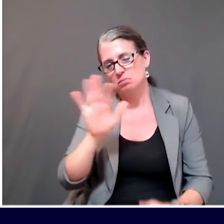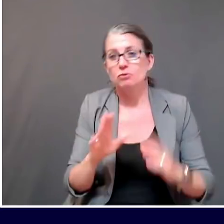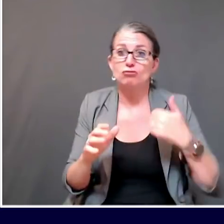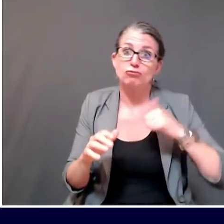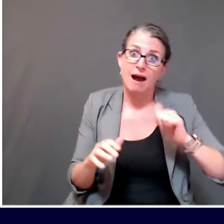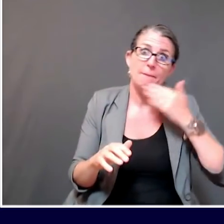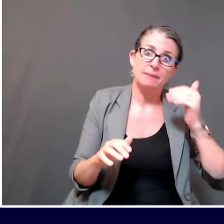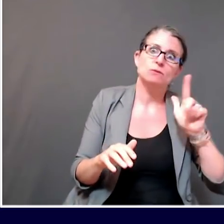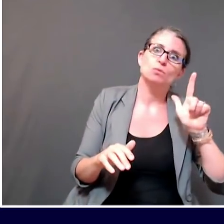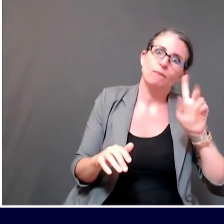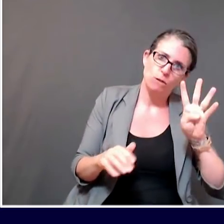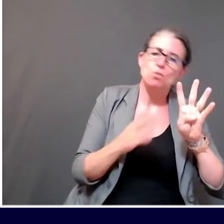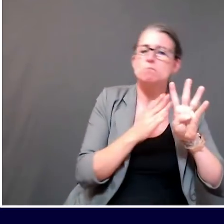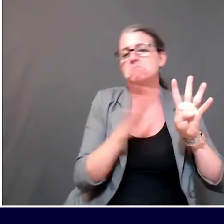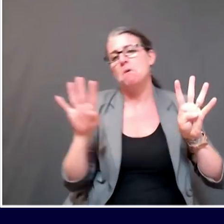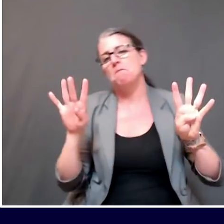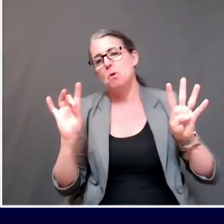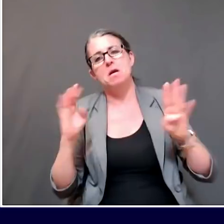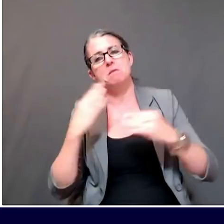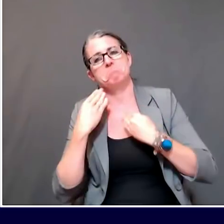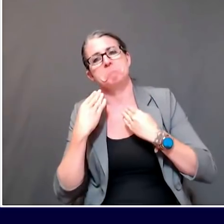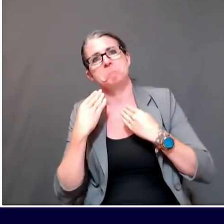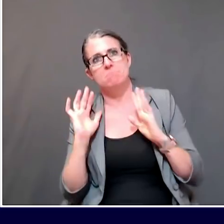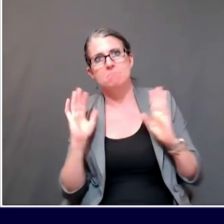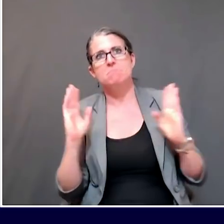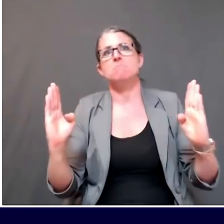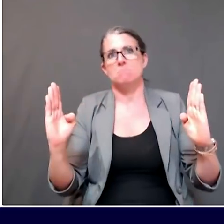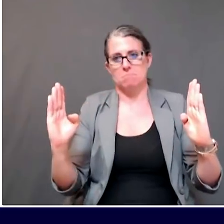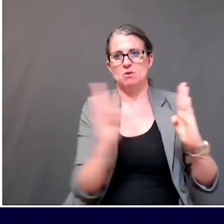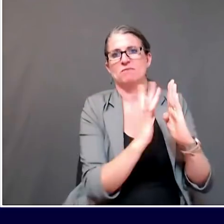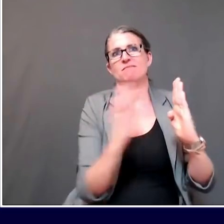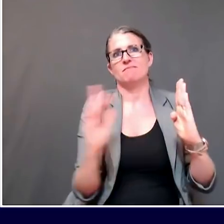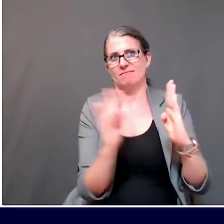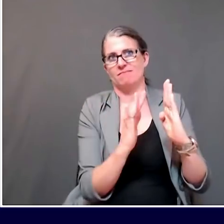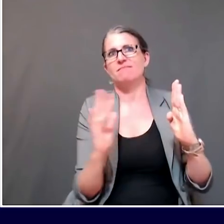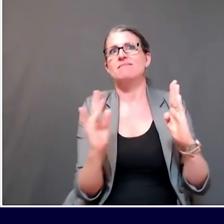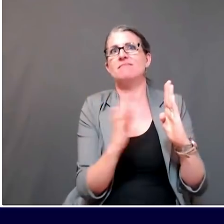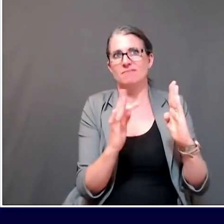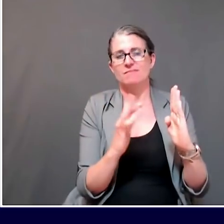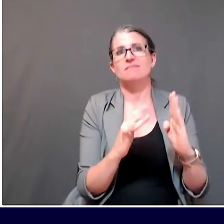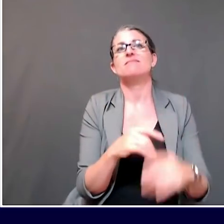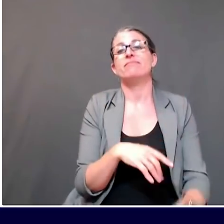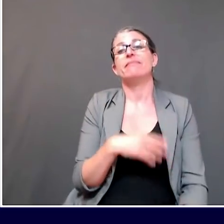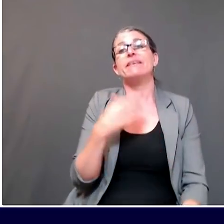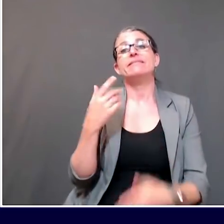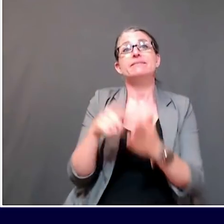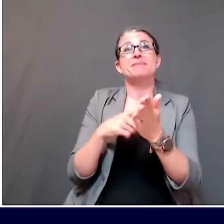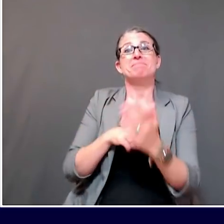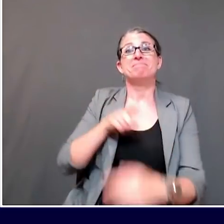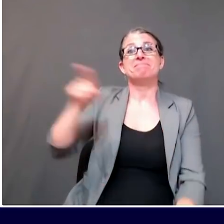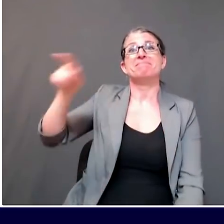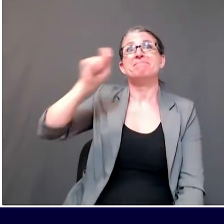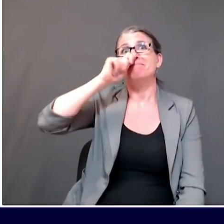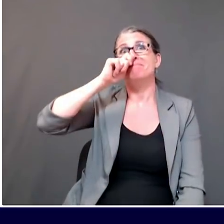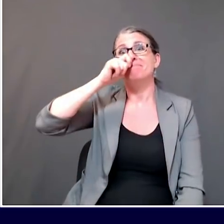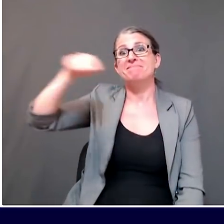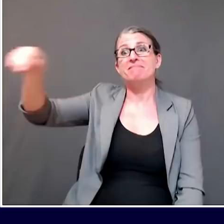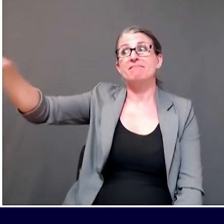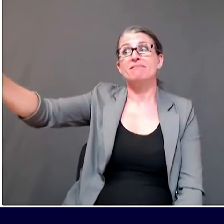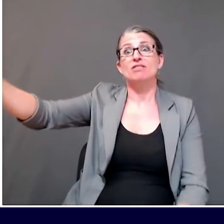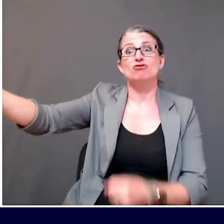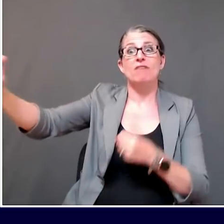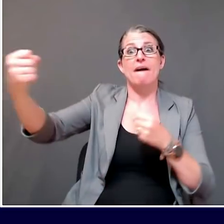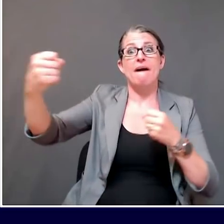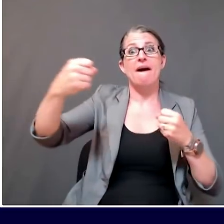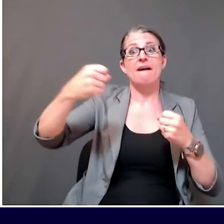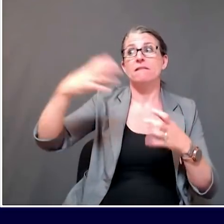take a day to get samples here, and it can sometimes take doctors' offices a little bit of time to deliver results to patients. Those